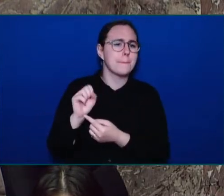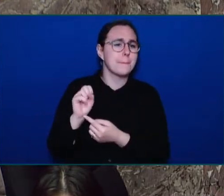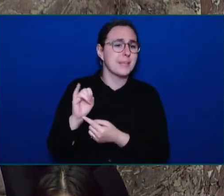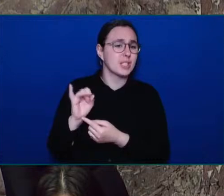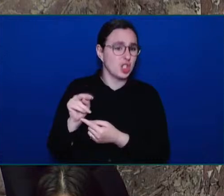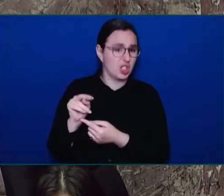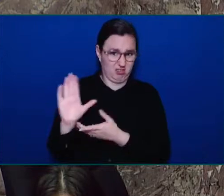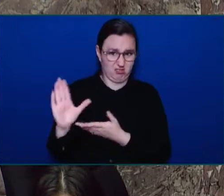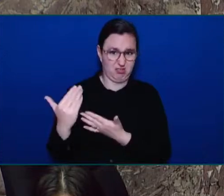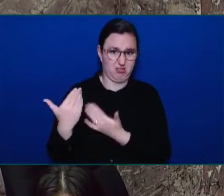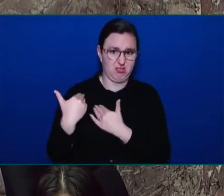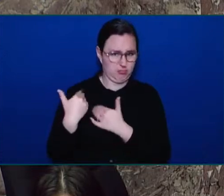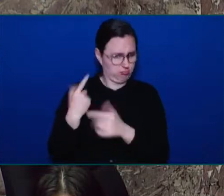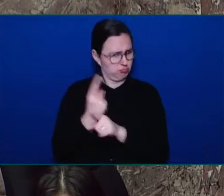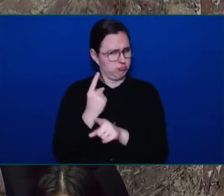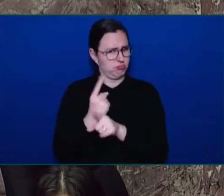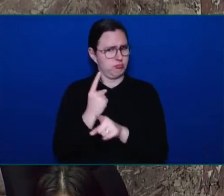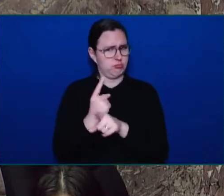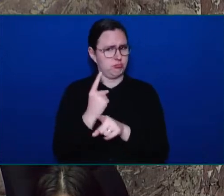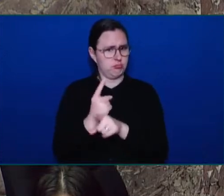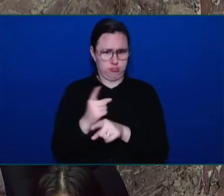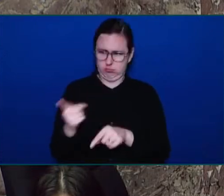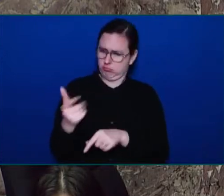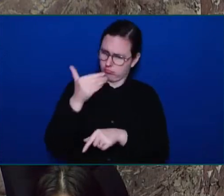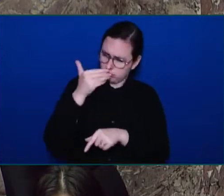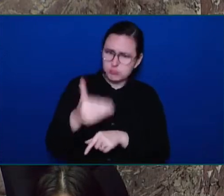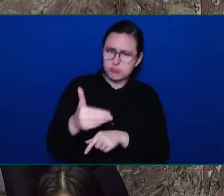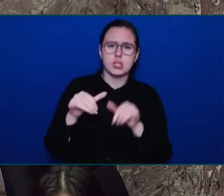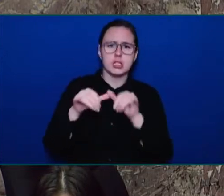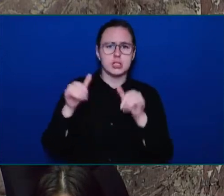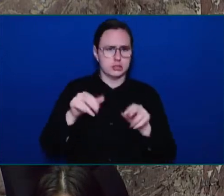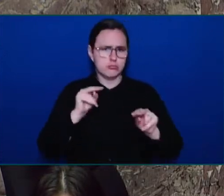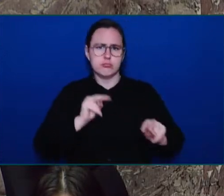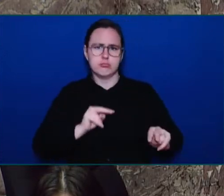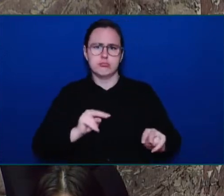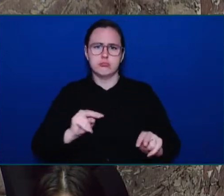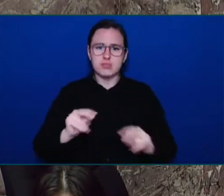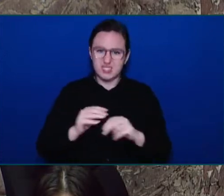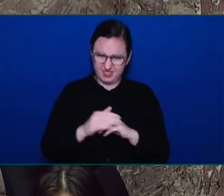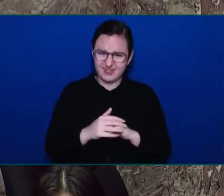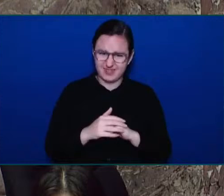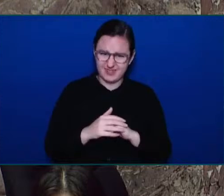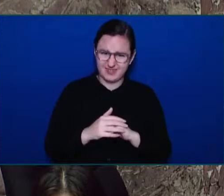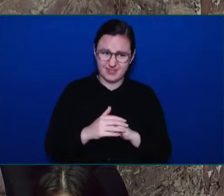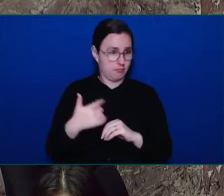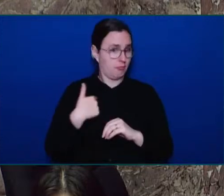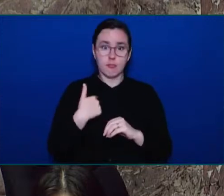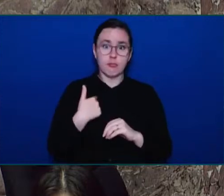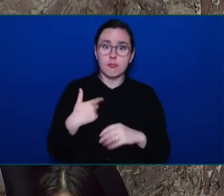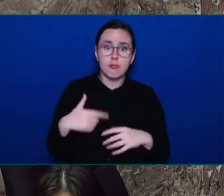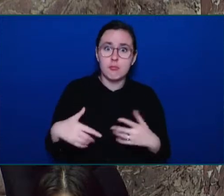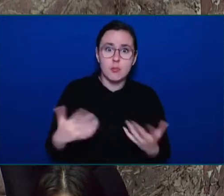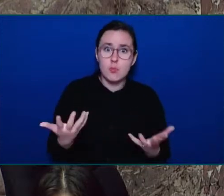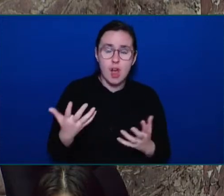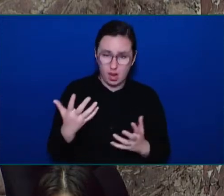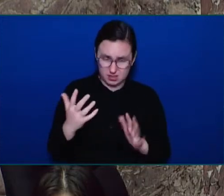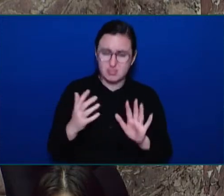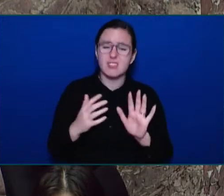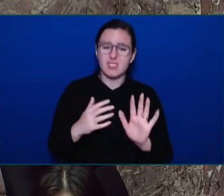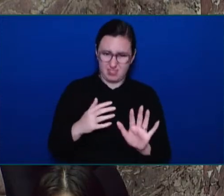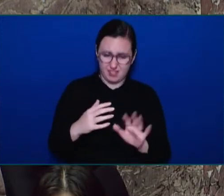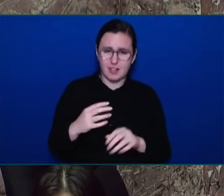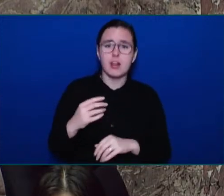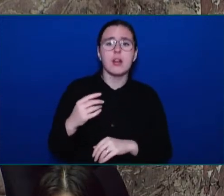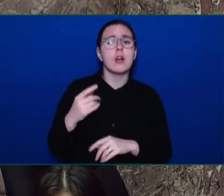doing, Honourable Speaker, in particular in important ways, is, Honourable Speaker, to improve the public healthcare system. In